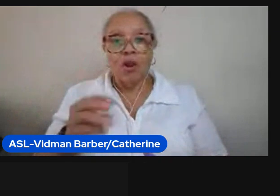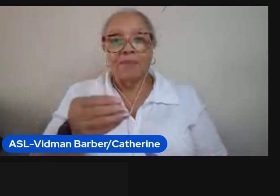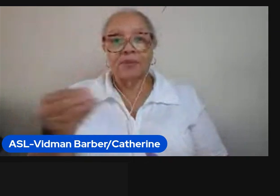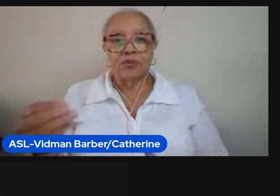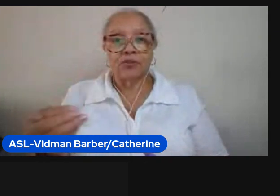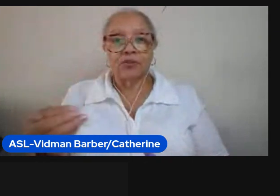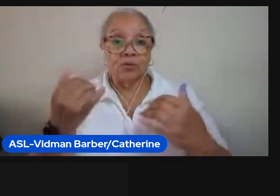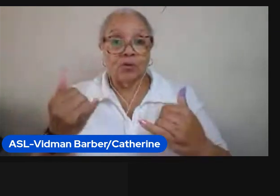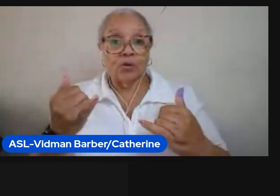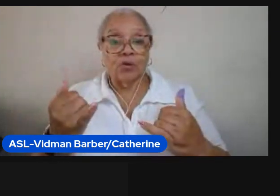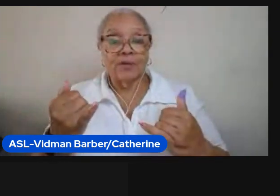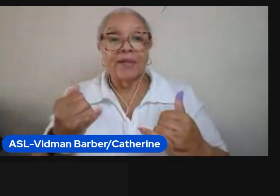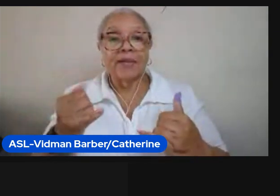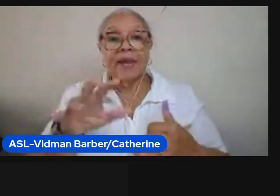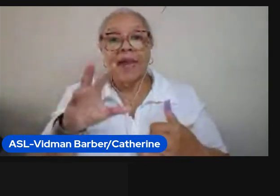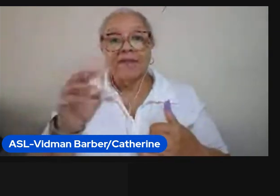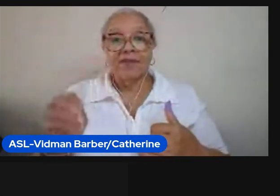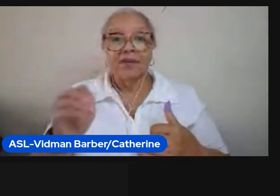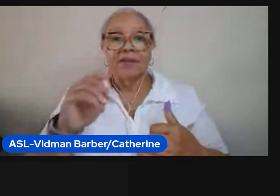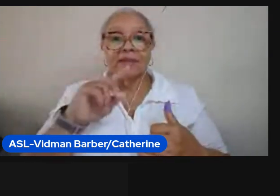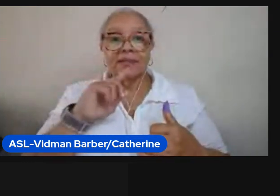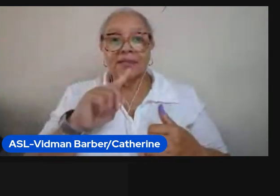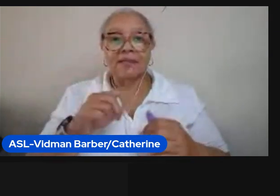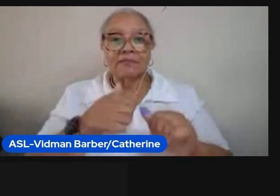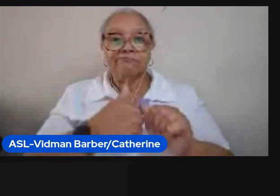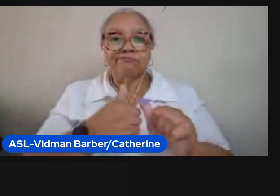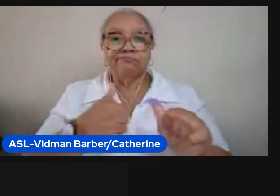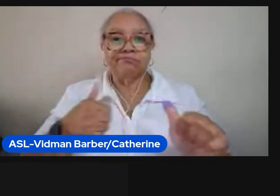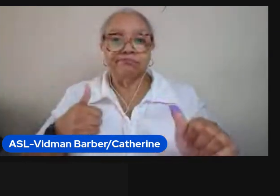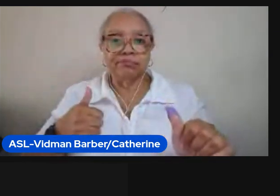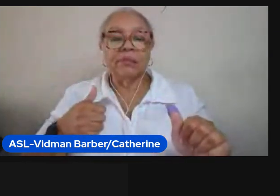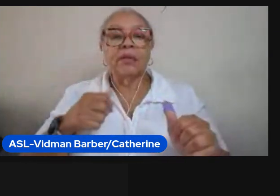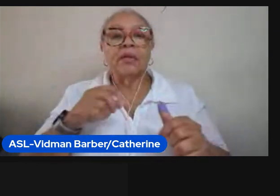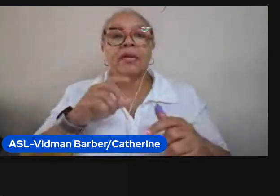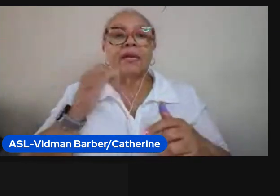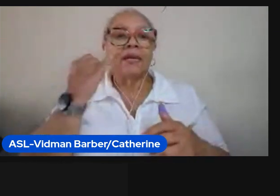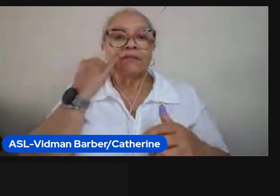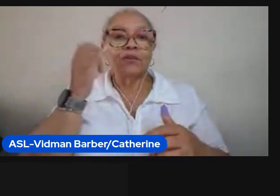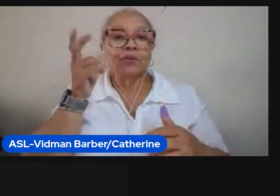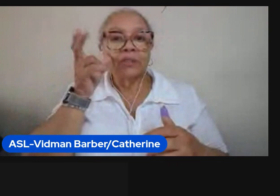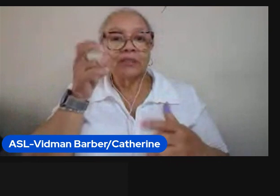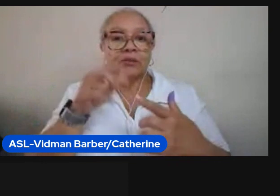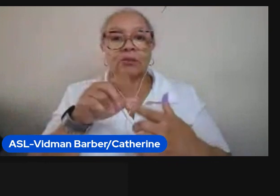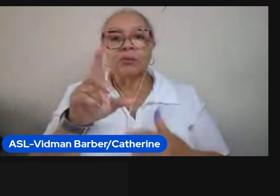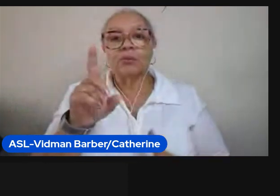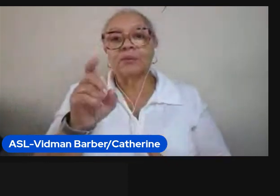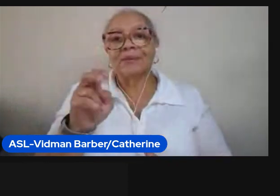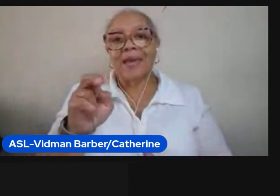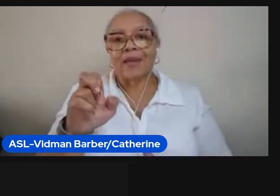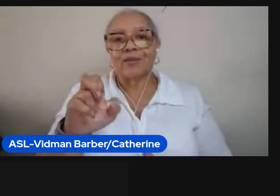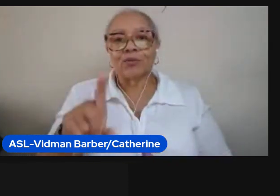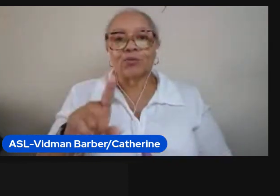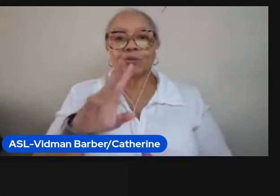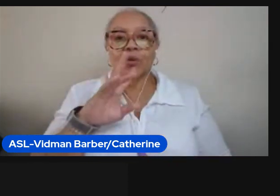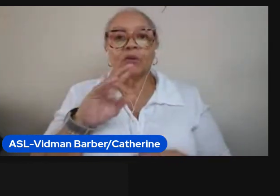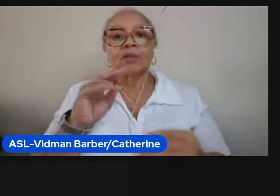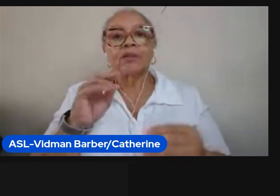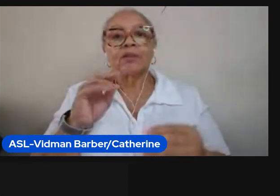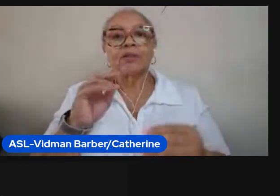is lagging. If you listen to Daniel's talk, it was more of